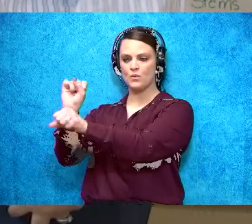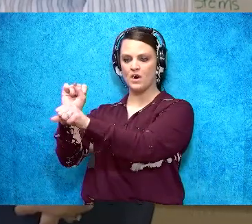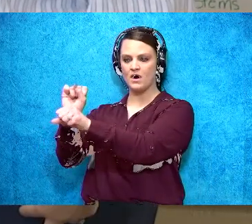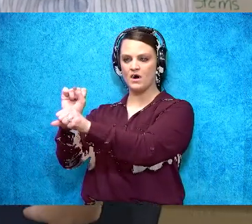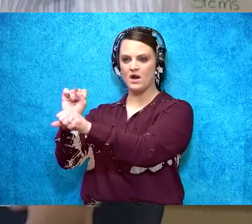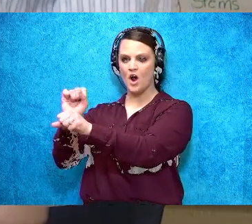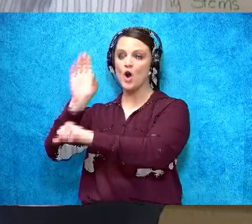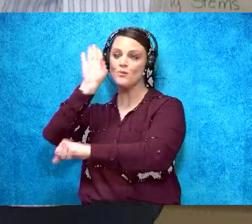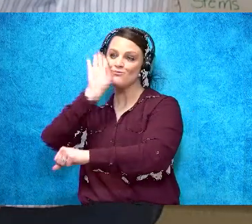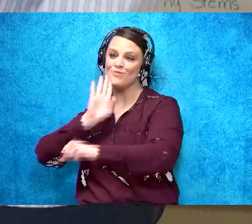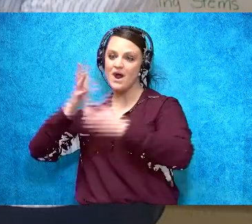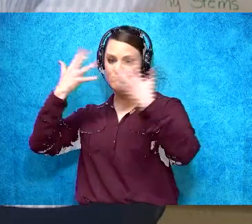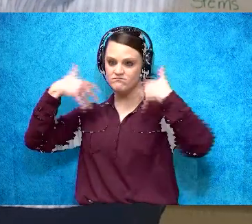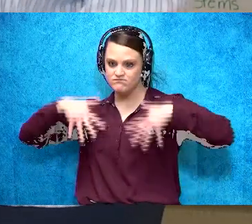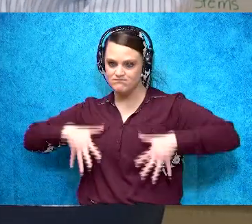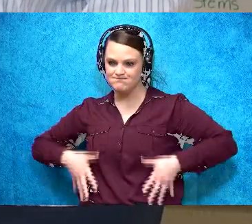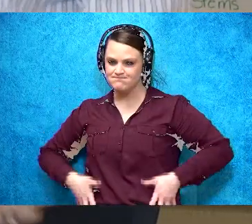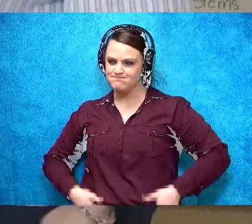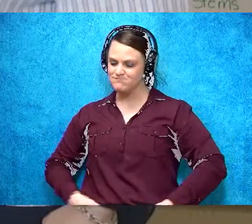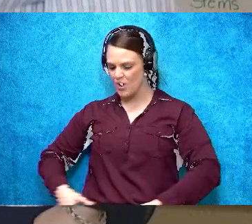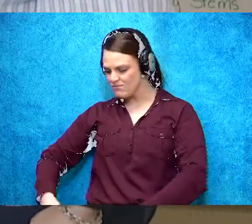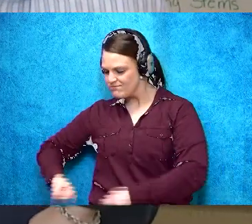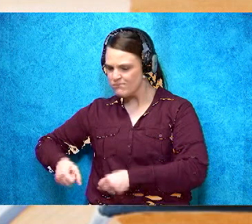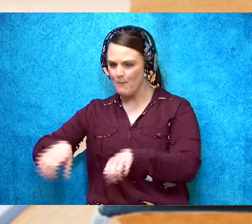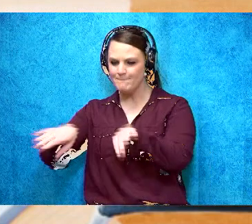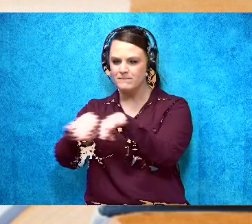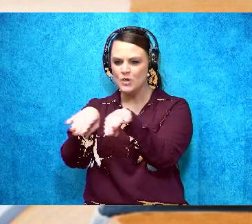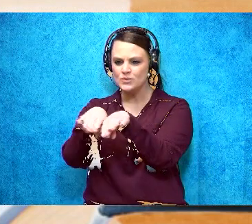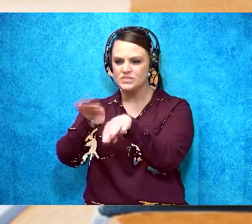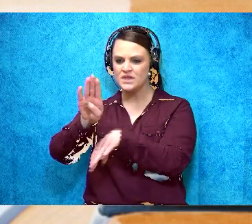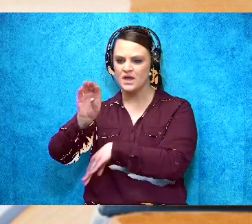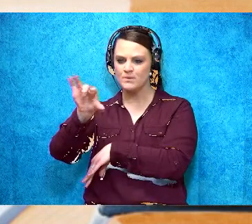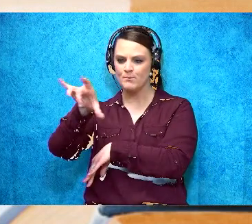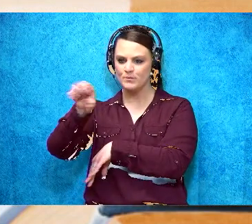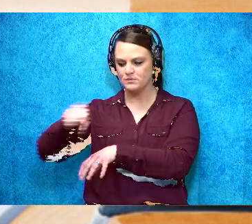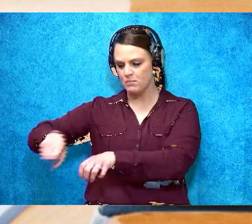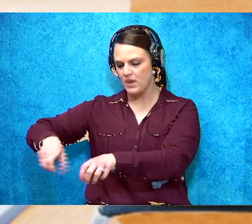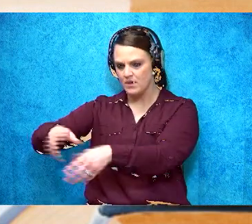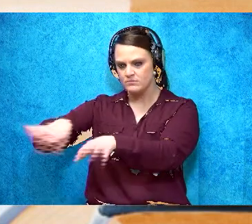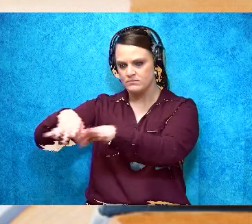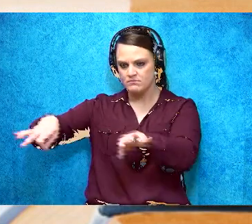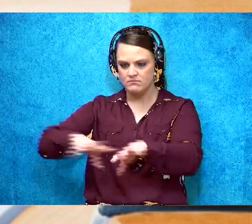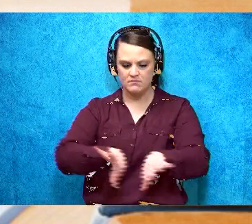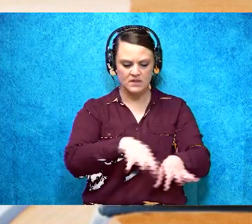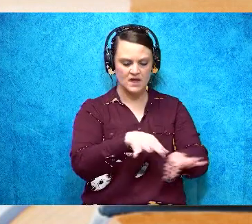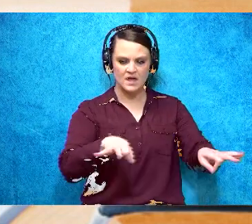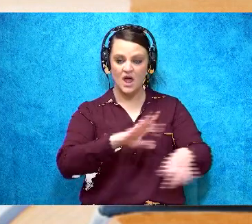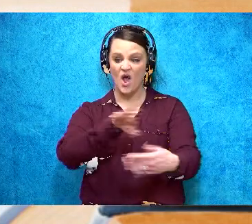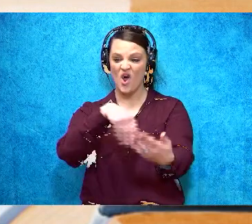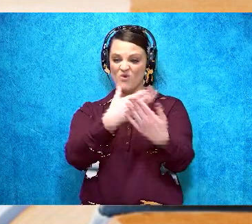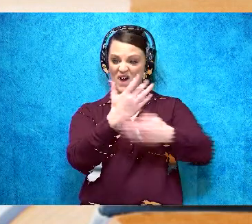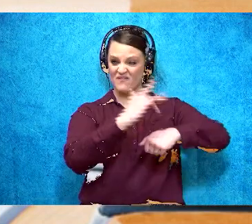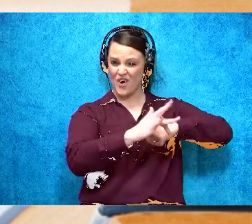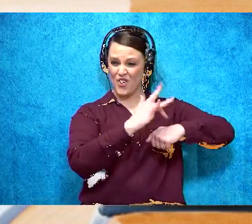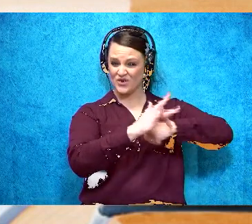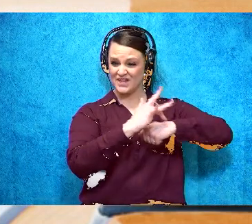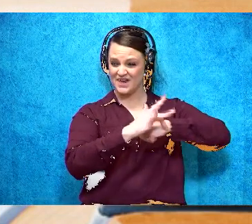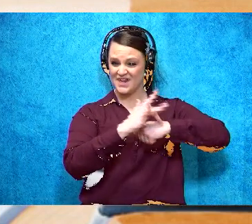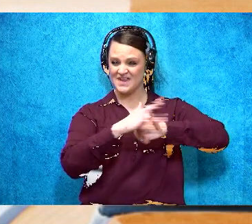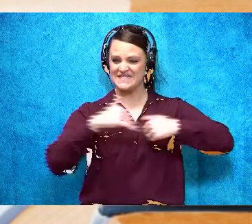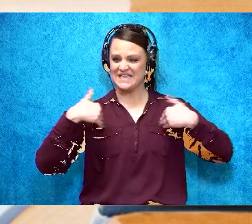brown uniform, sturdy work boots. She has to get to work early because a lot of